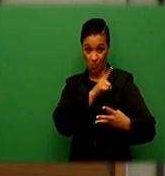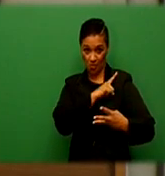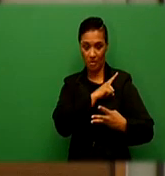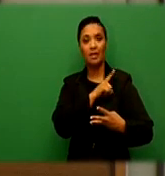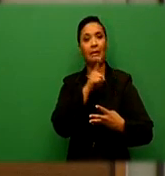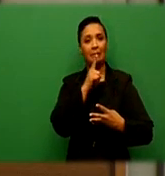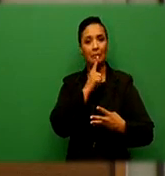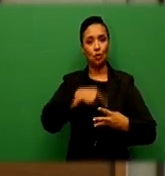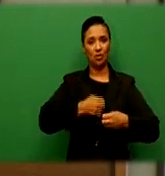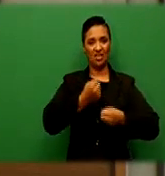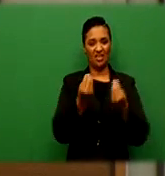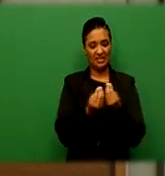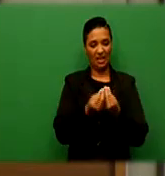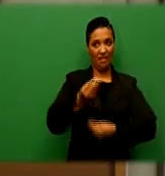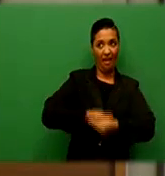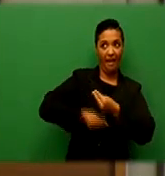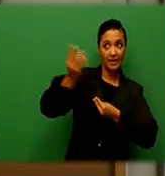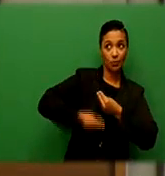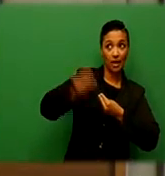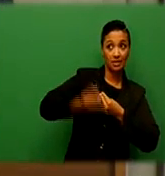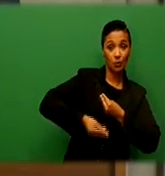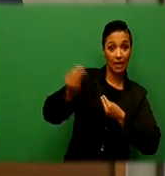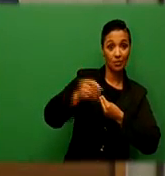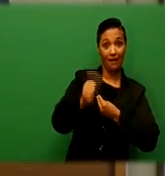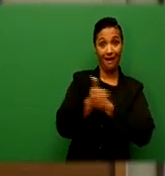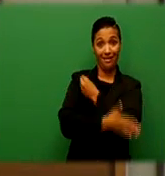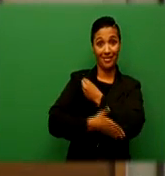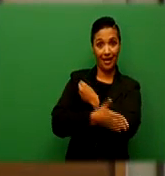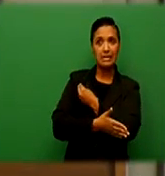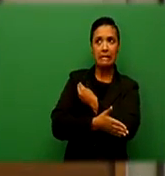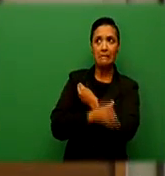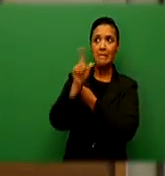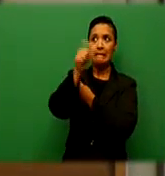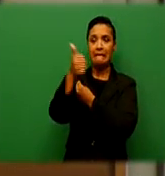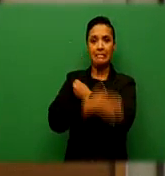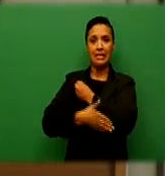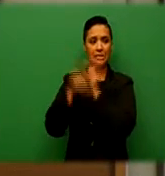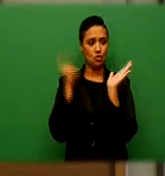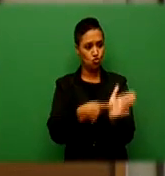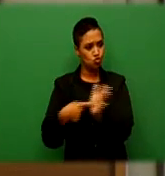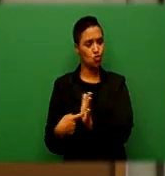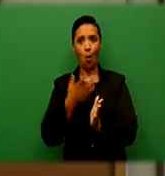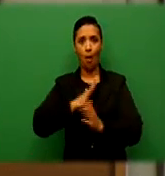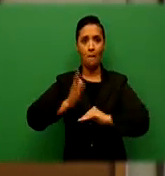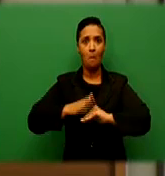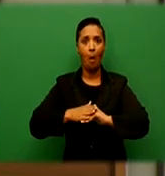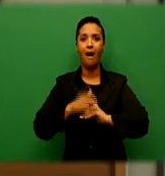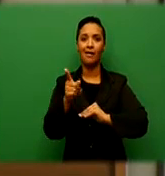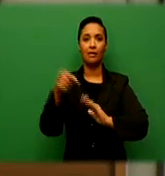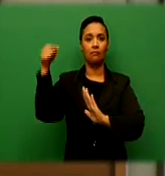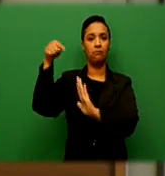net exports. And in the absence of a strong global demand, you are not going to get a boost